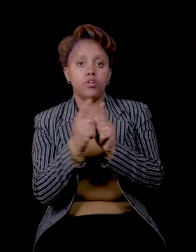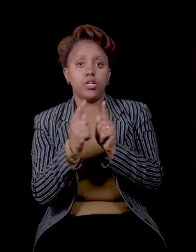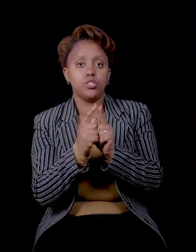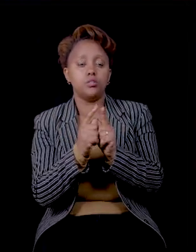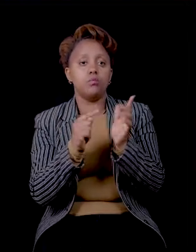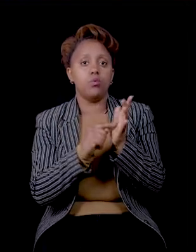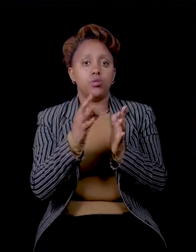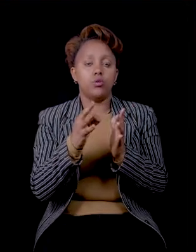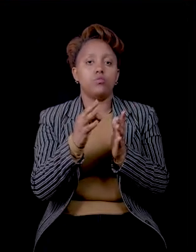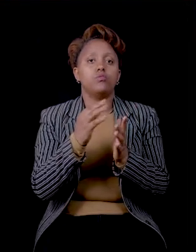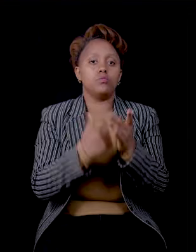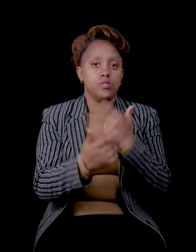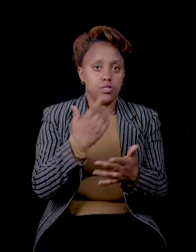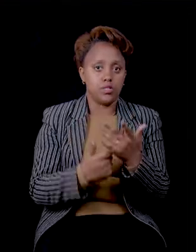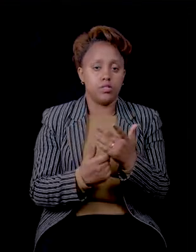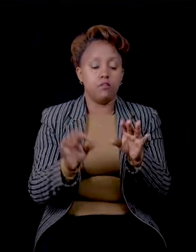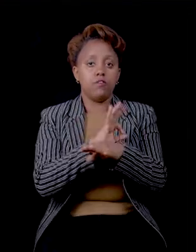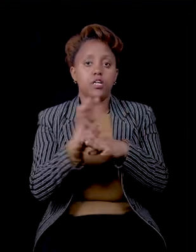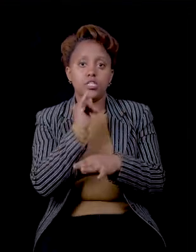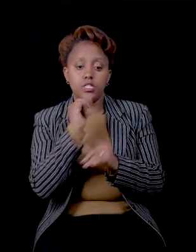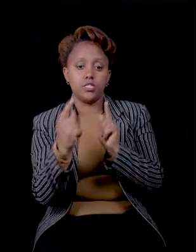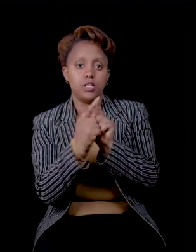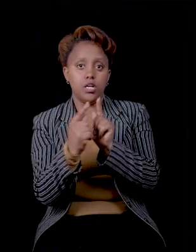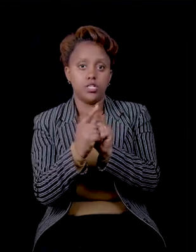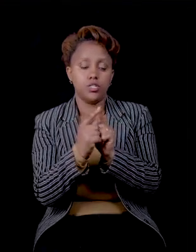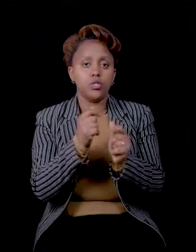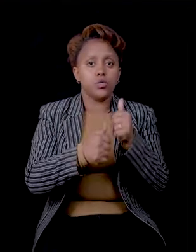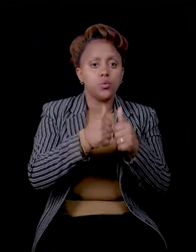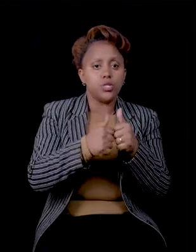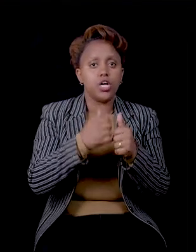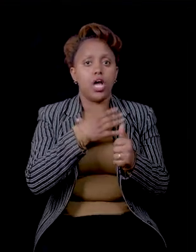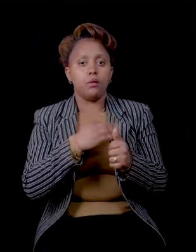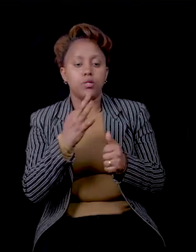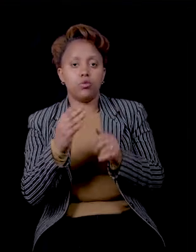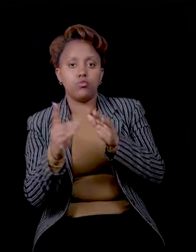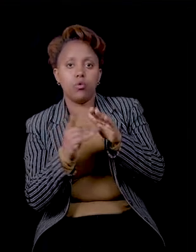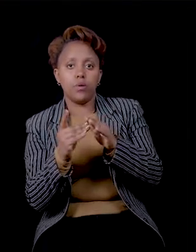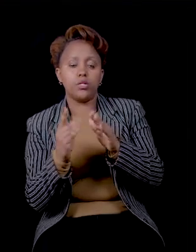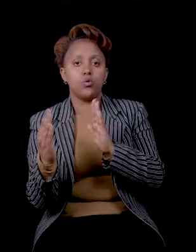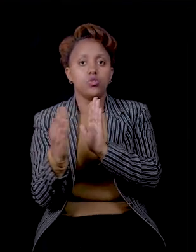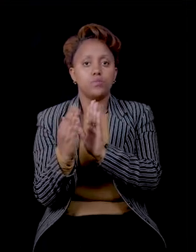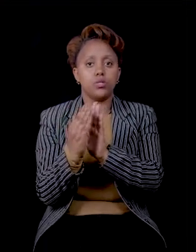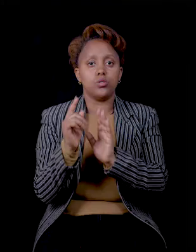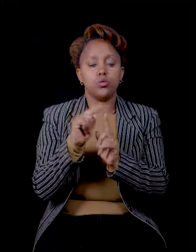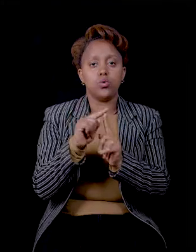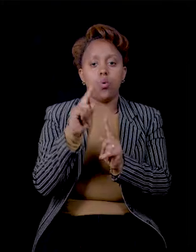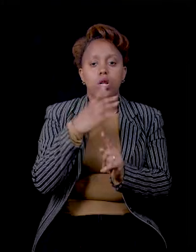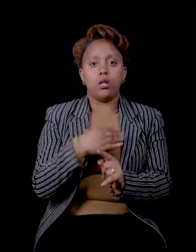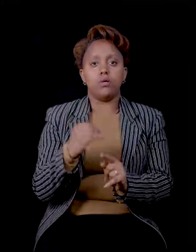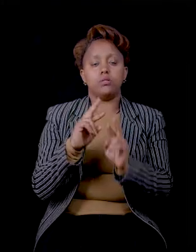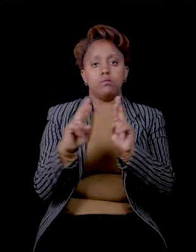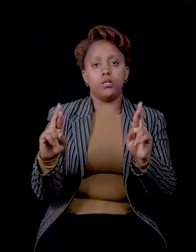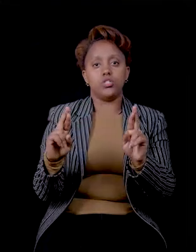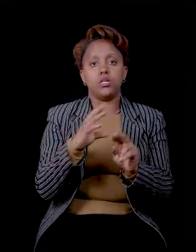relations will be a point of discussion for today's session. A function is a relation in which each element of the domain corresponds to exactly one element